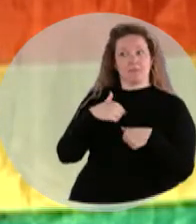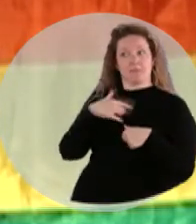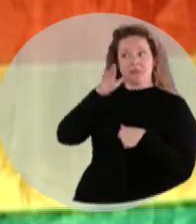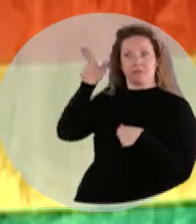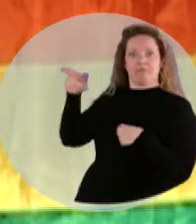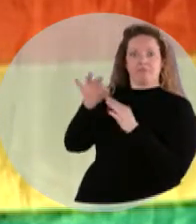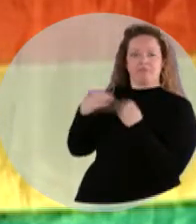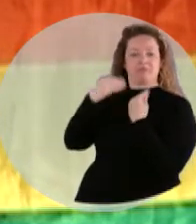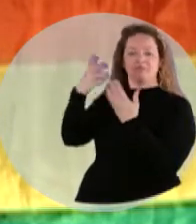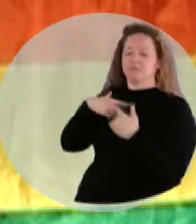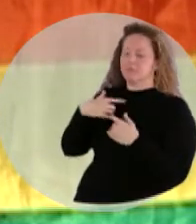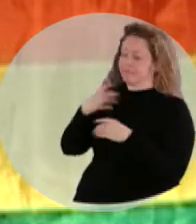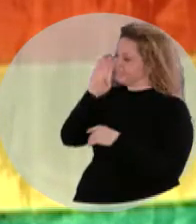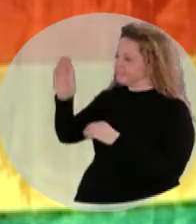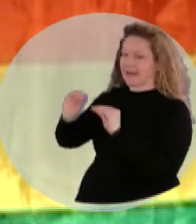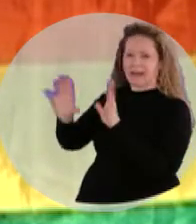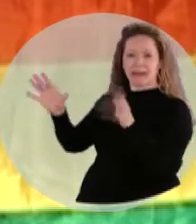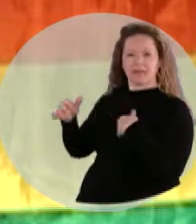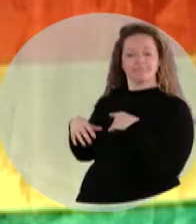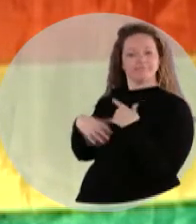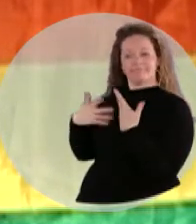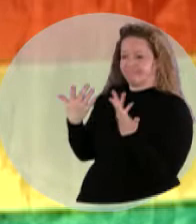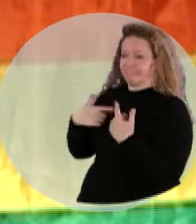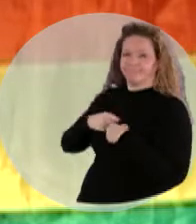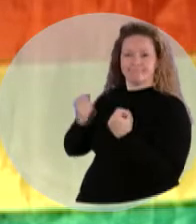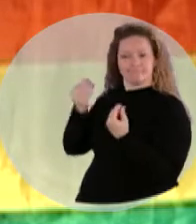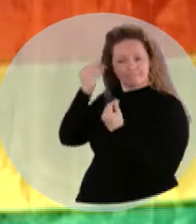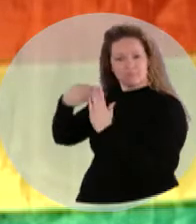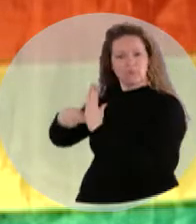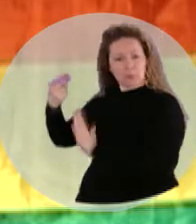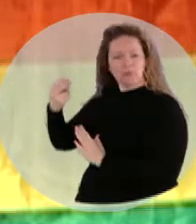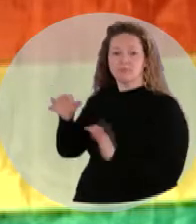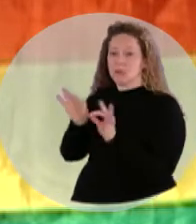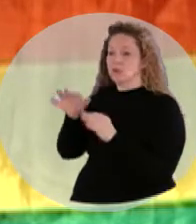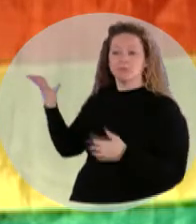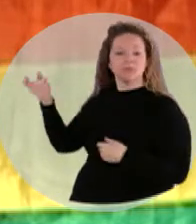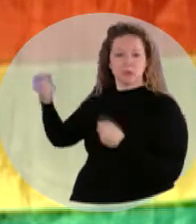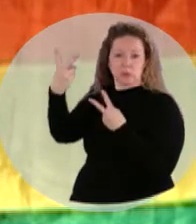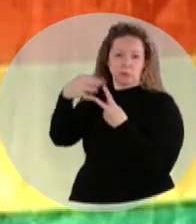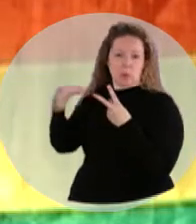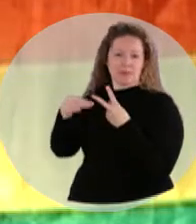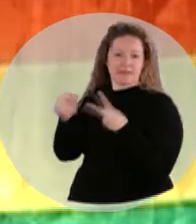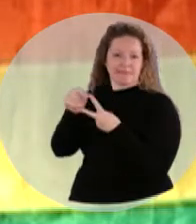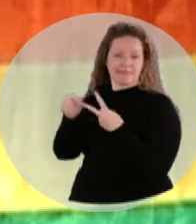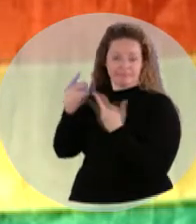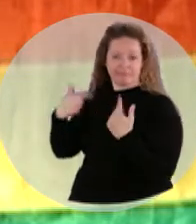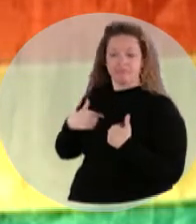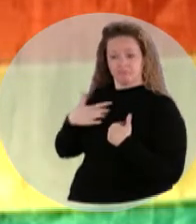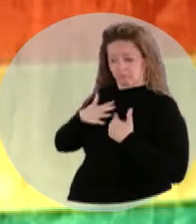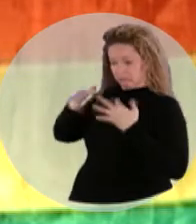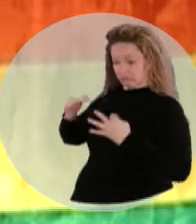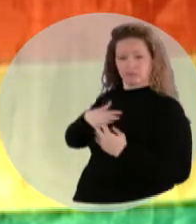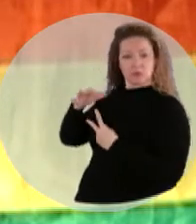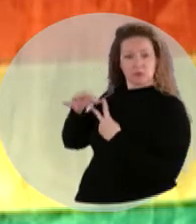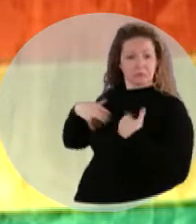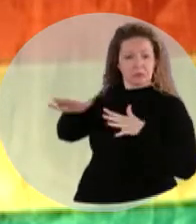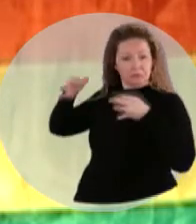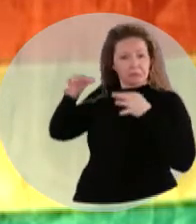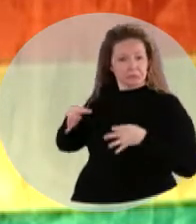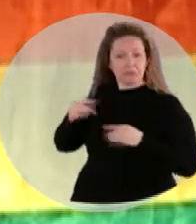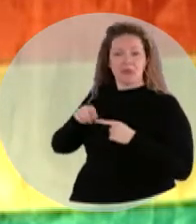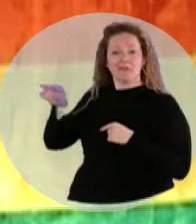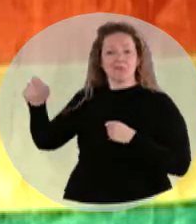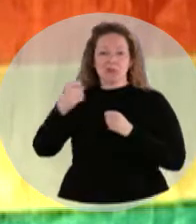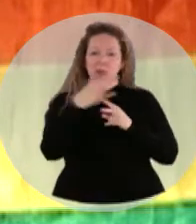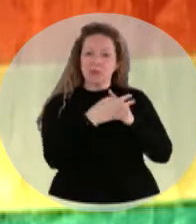my family, and I had to make it clear because of the message I had gotten growing up, they would have to love me as I